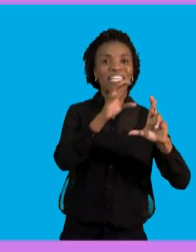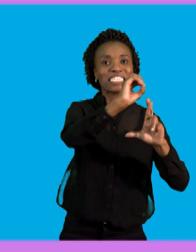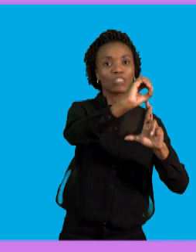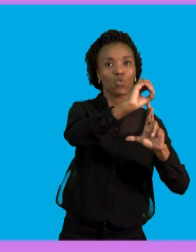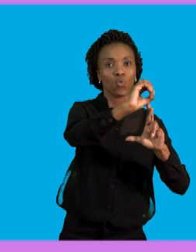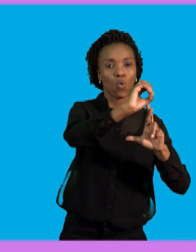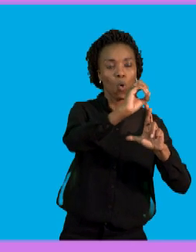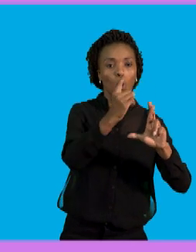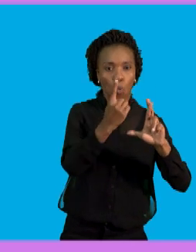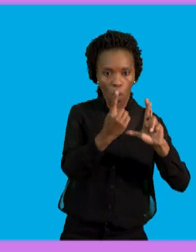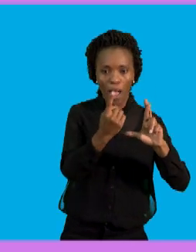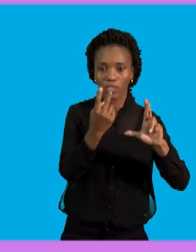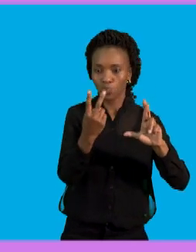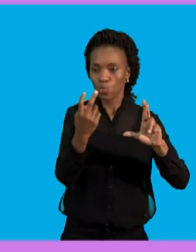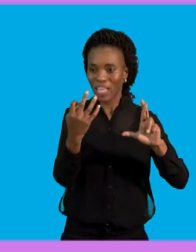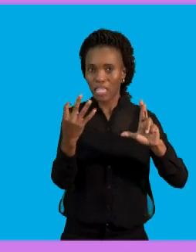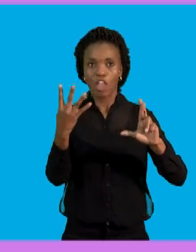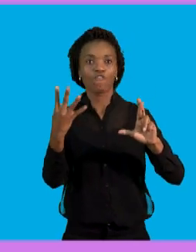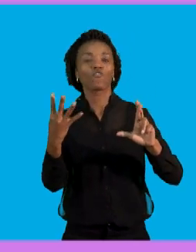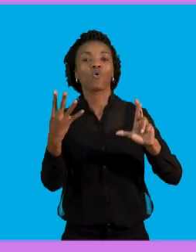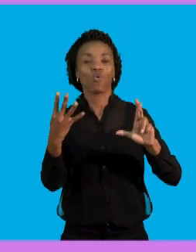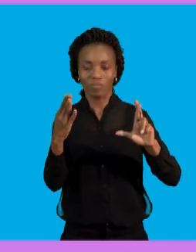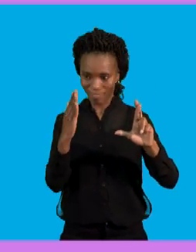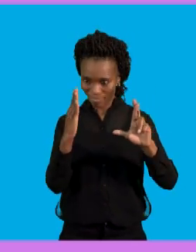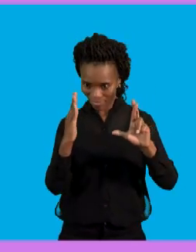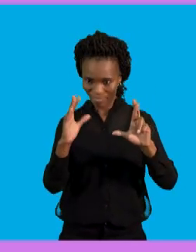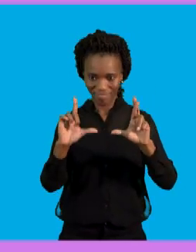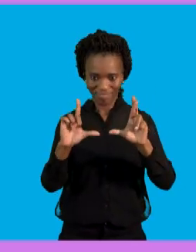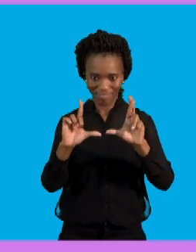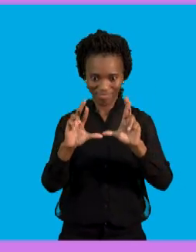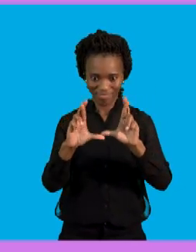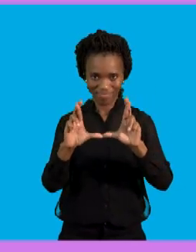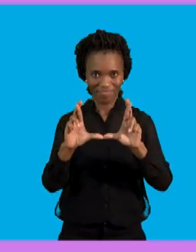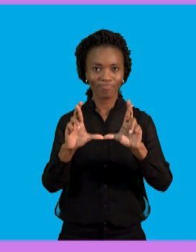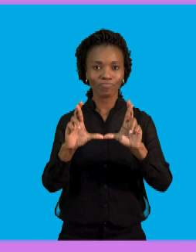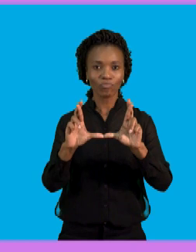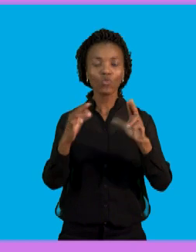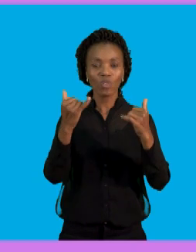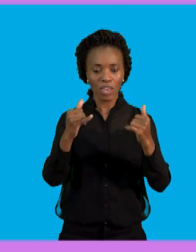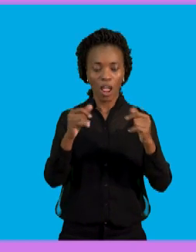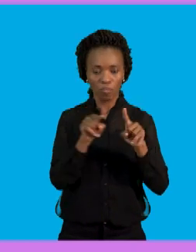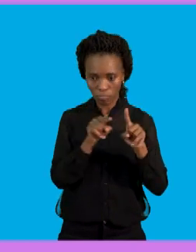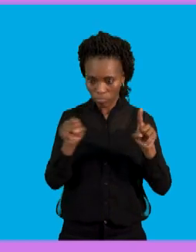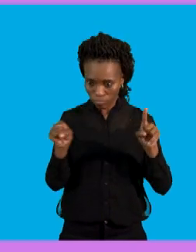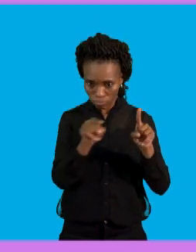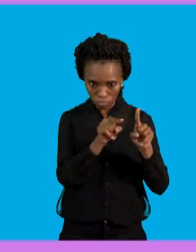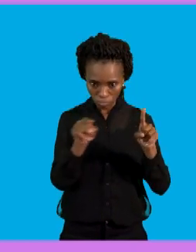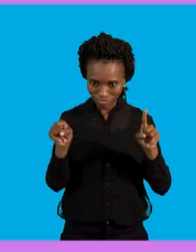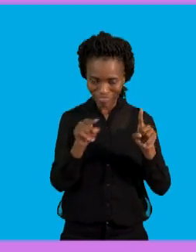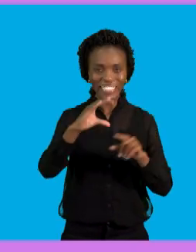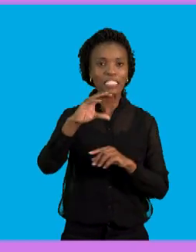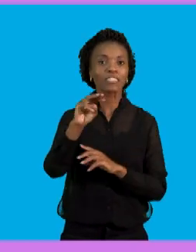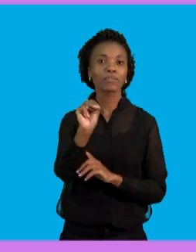0. When you measure, you start from 0, 1, 2, 3, 4. So now in this case, measuring